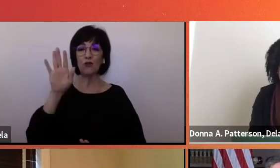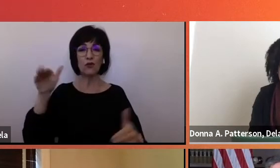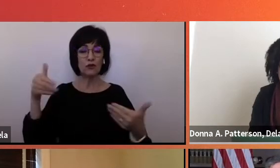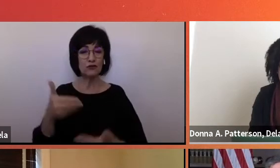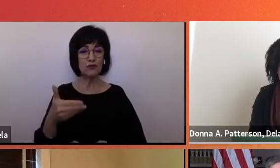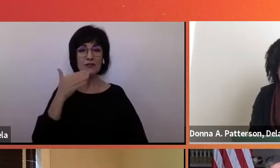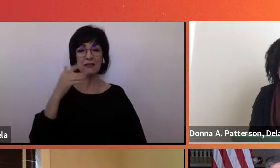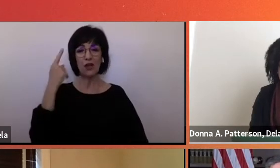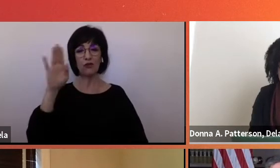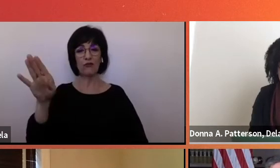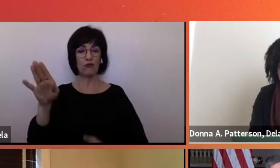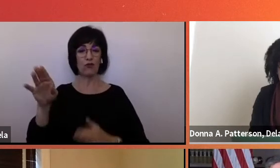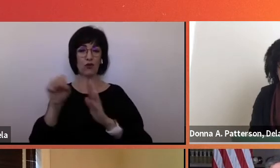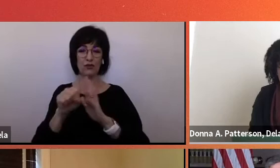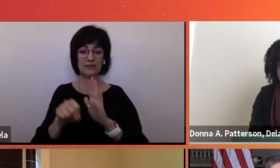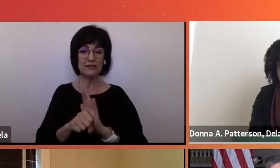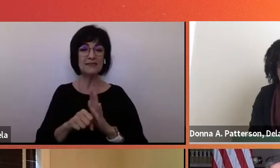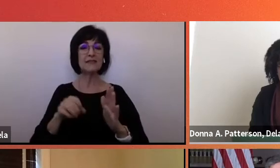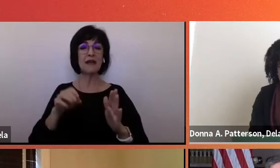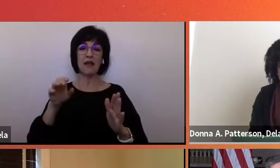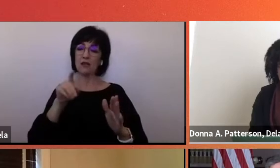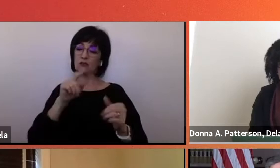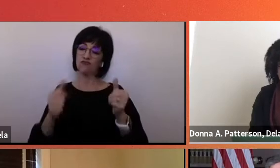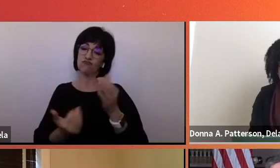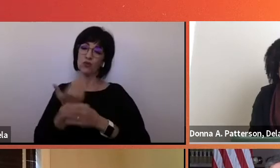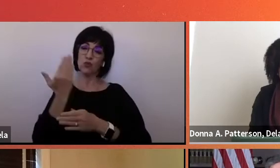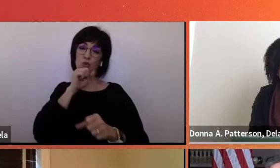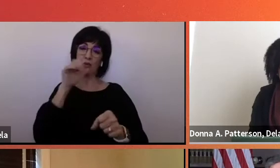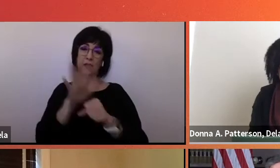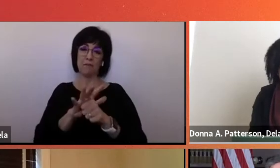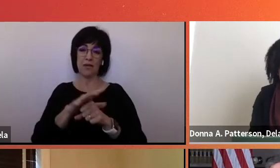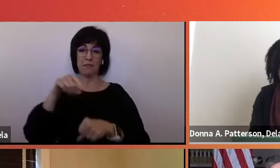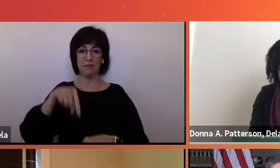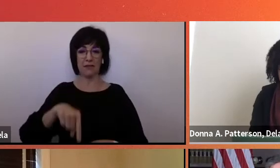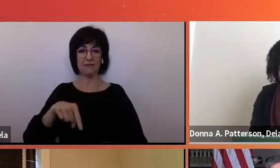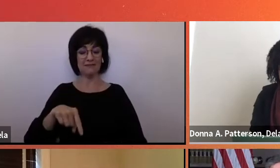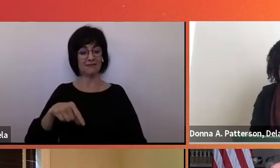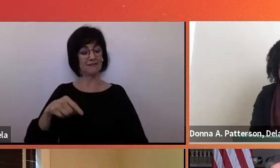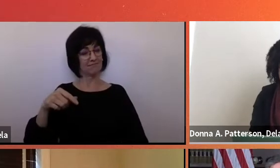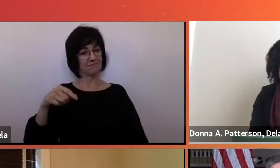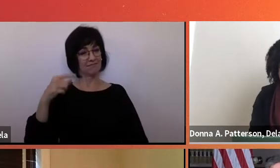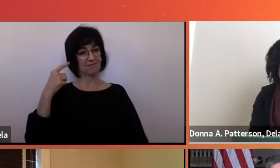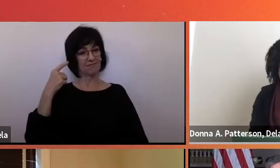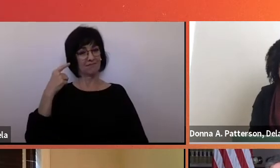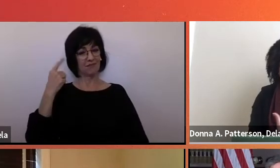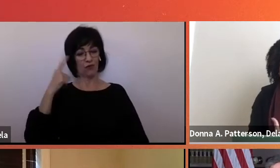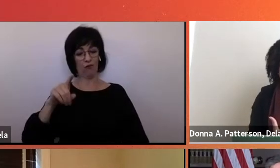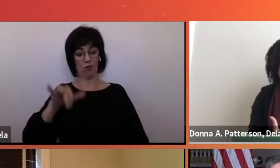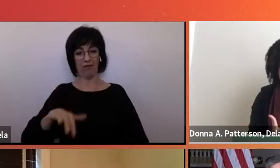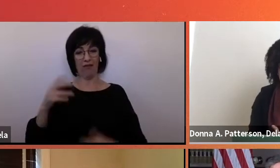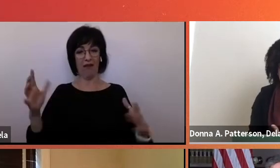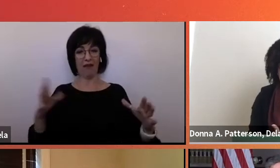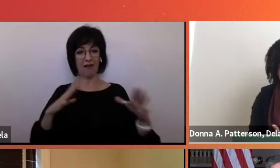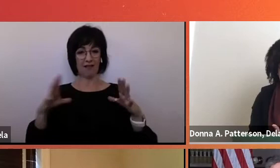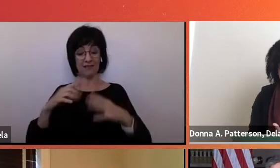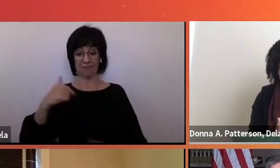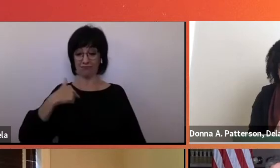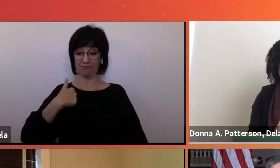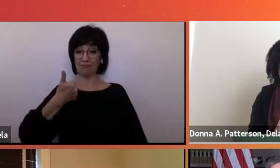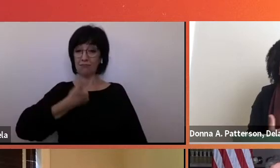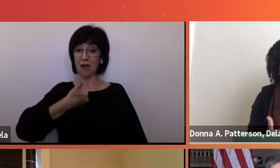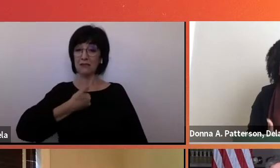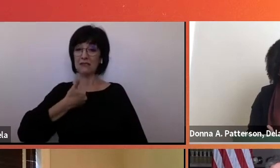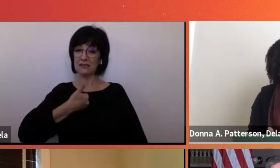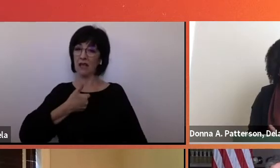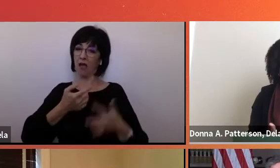to Juneteenth in the state of Delaware. So I'm a native Texan, and Juneteenth to me